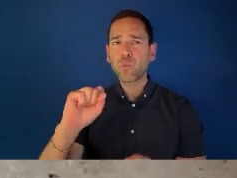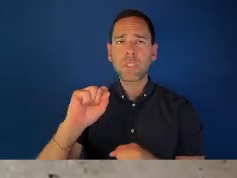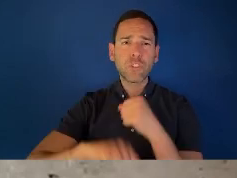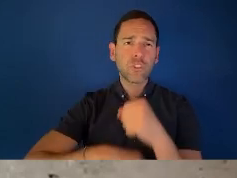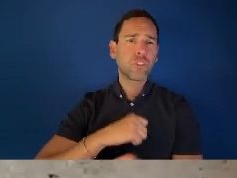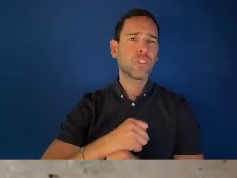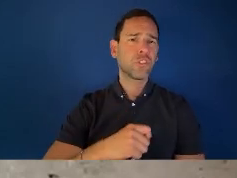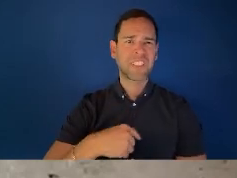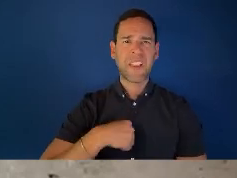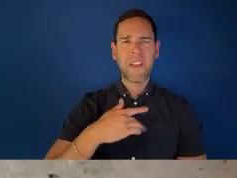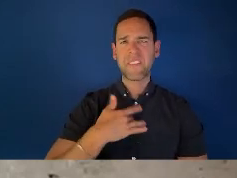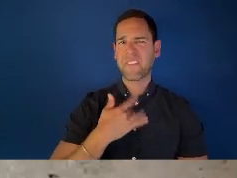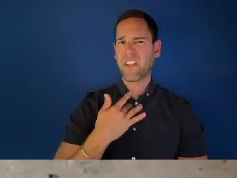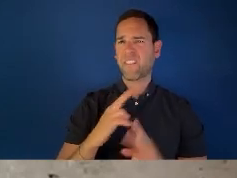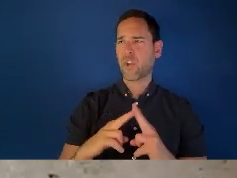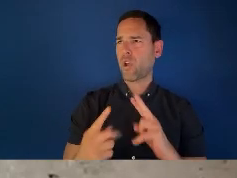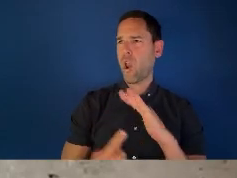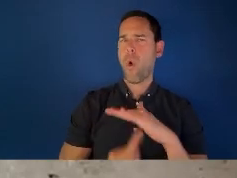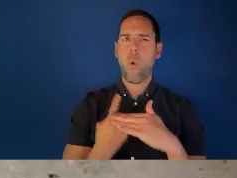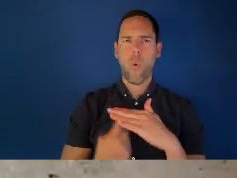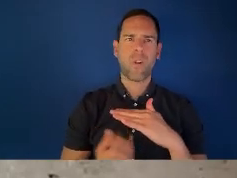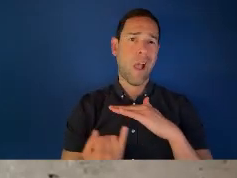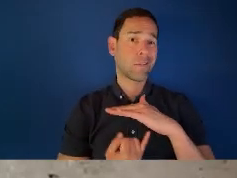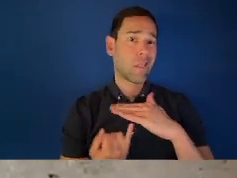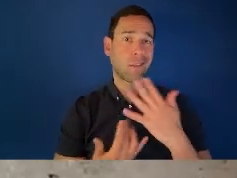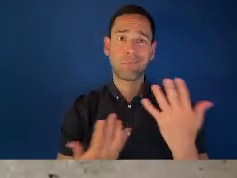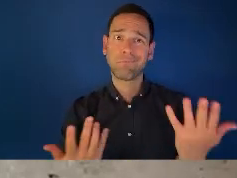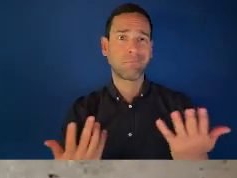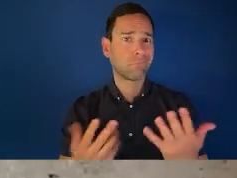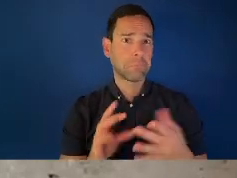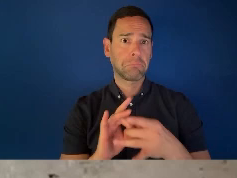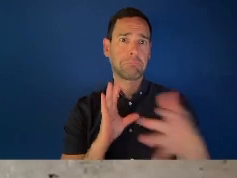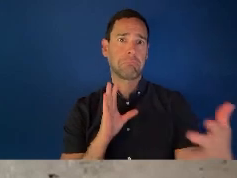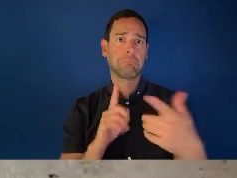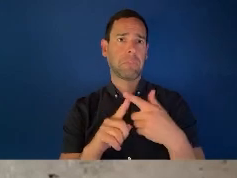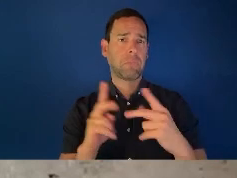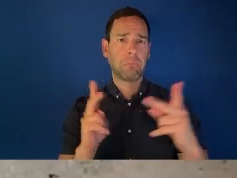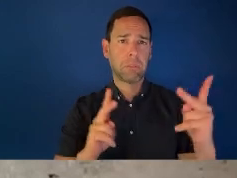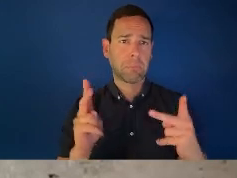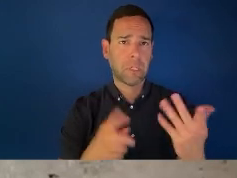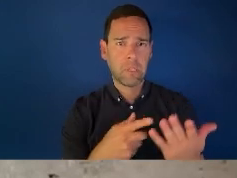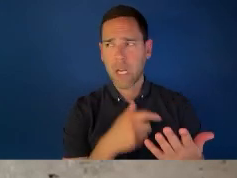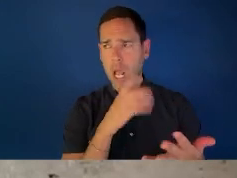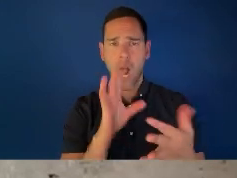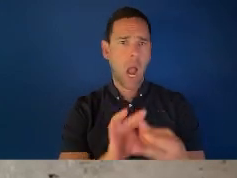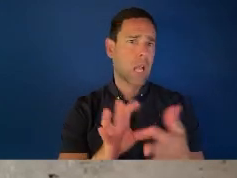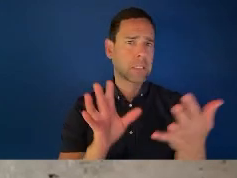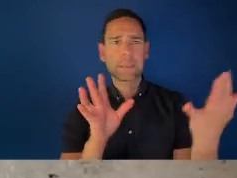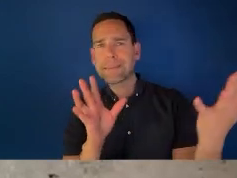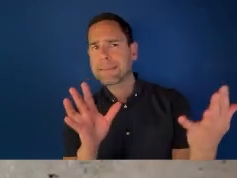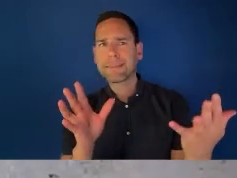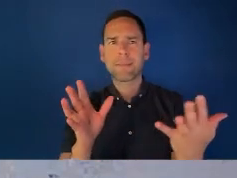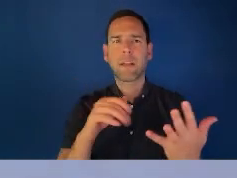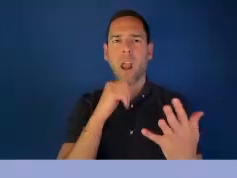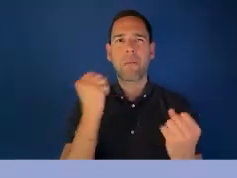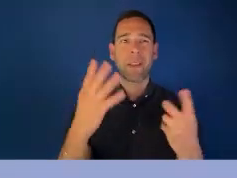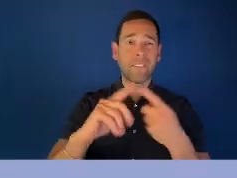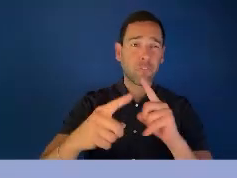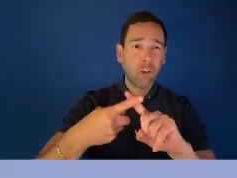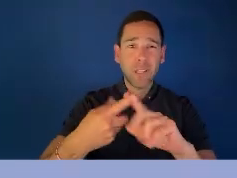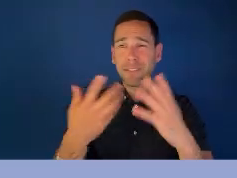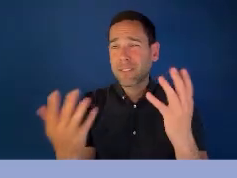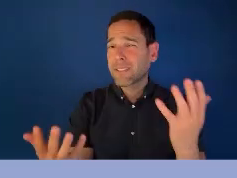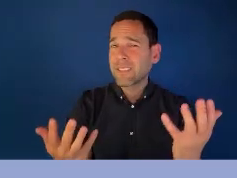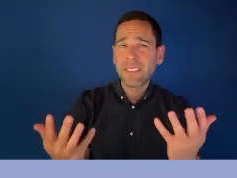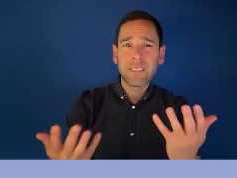And I didn't get diagnosed with my disability until my senior year of high school.